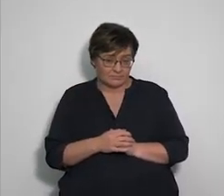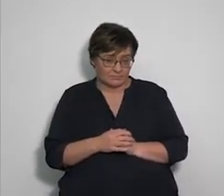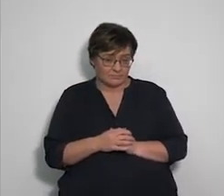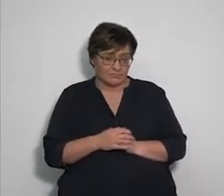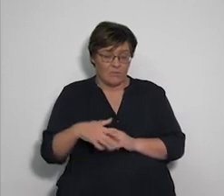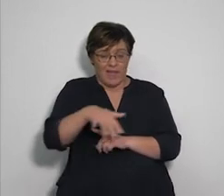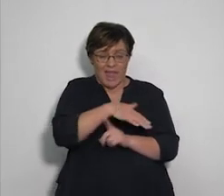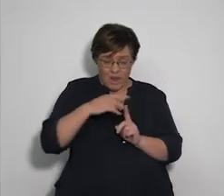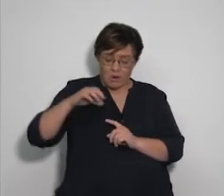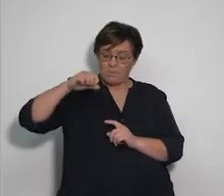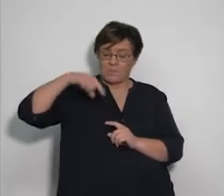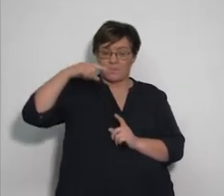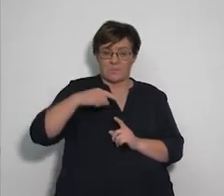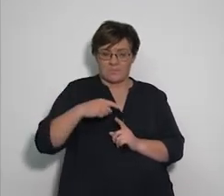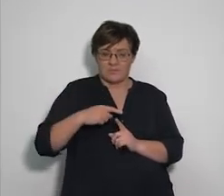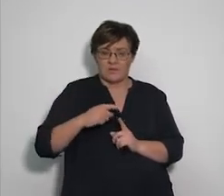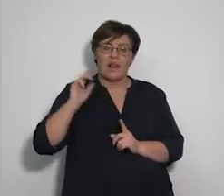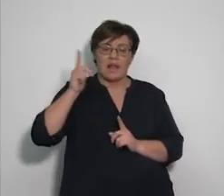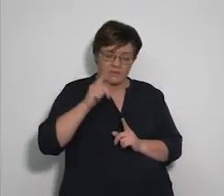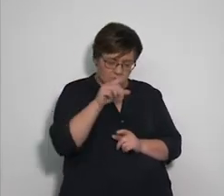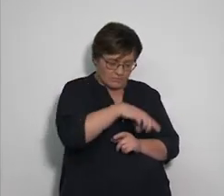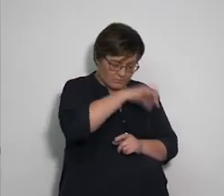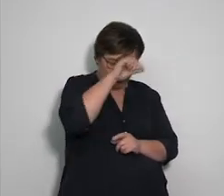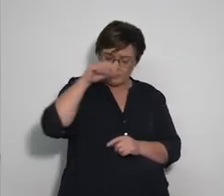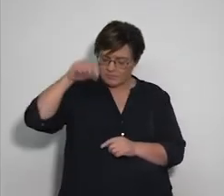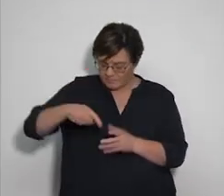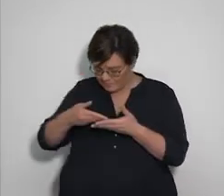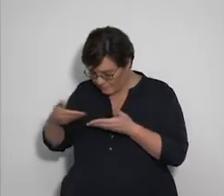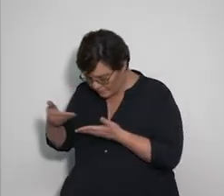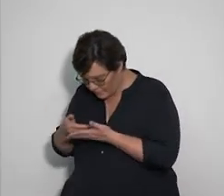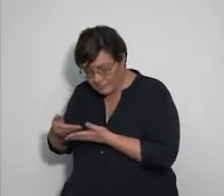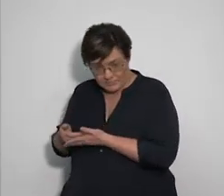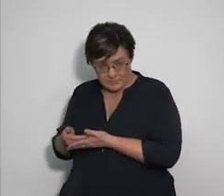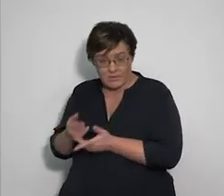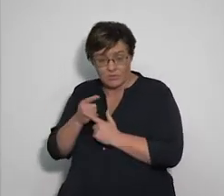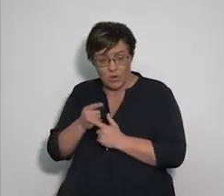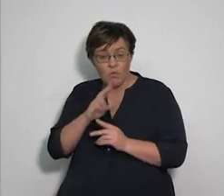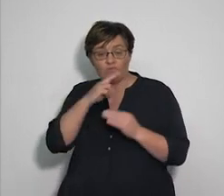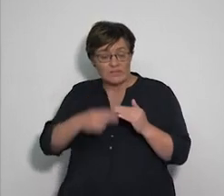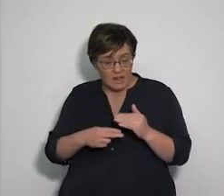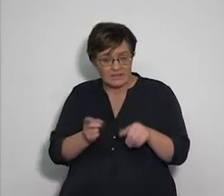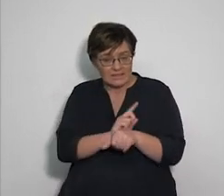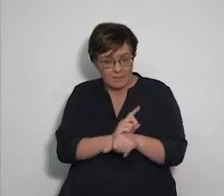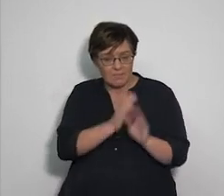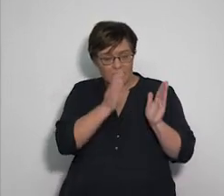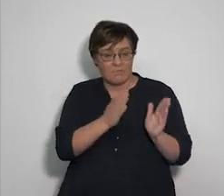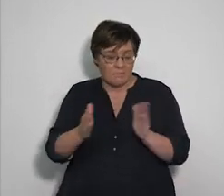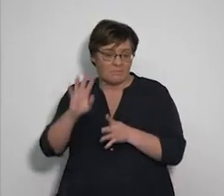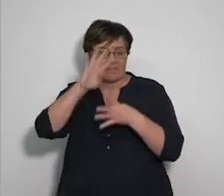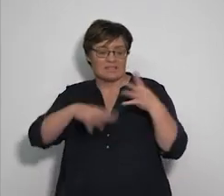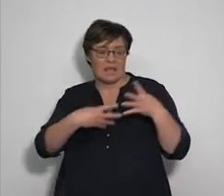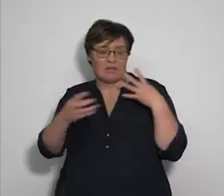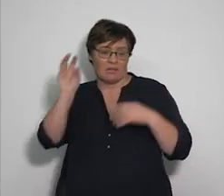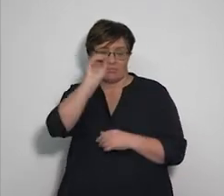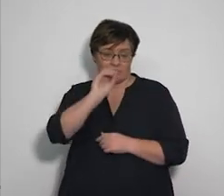particular unit area, and we are going to accumulate these results in